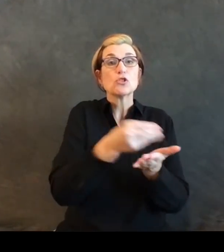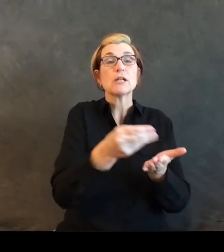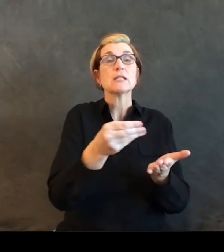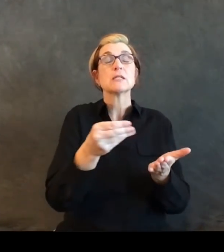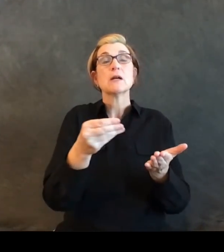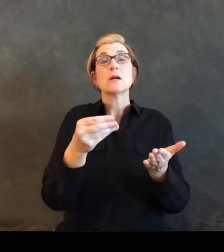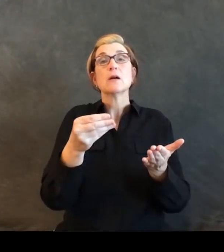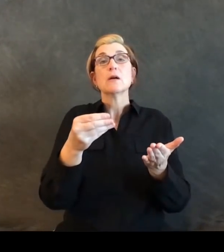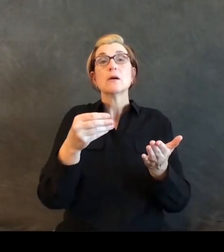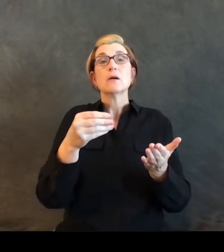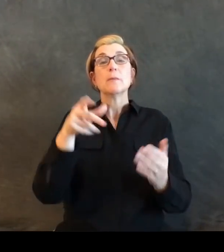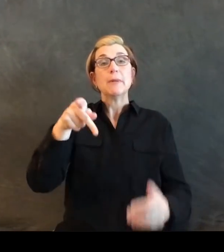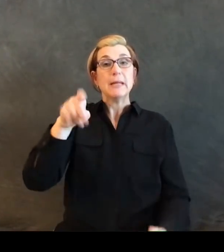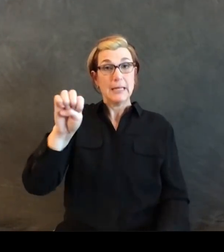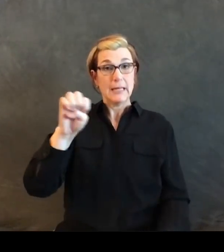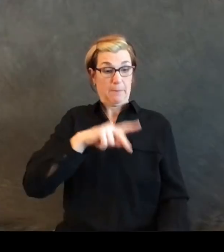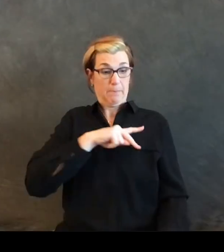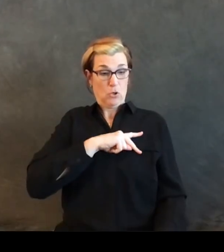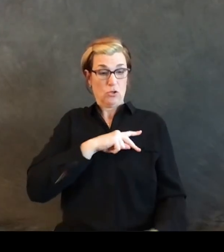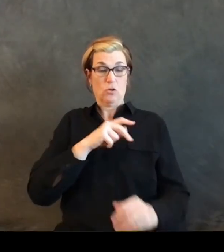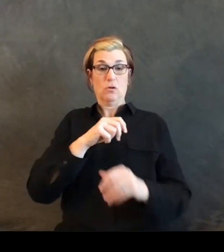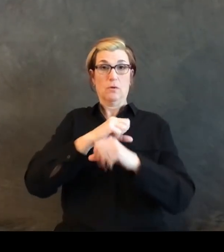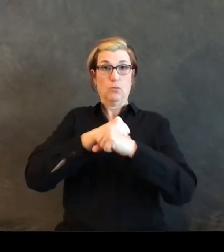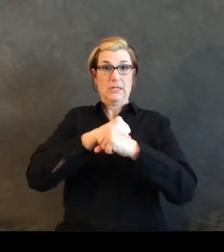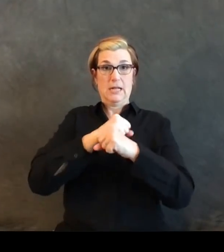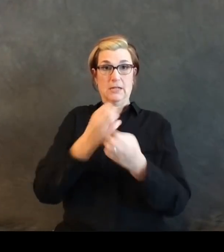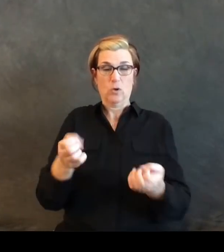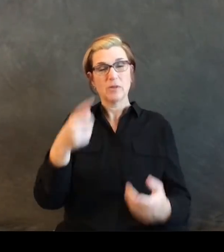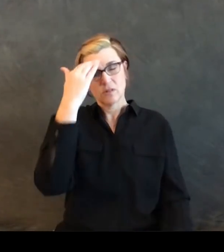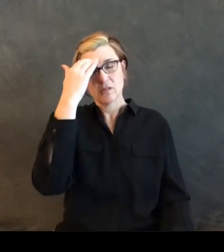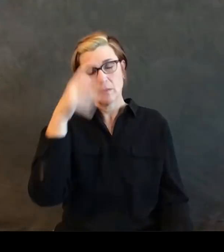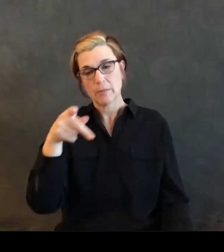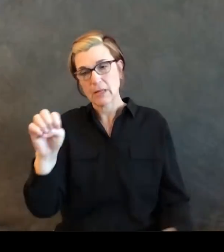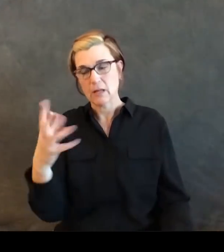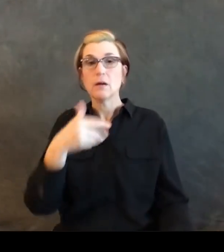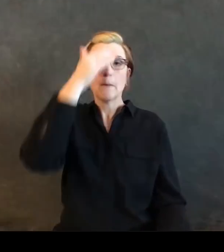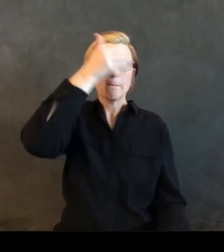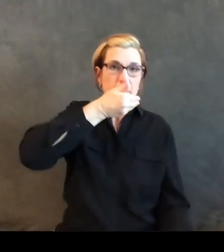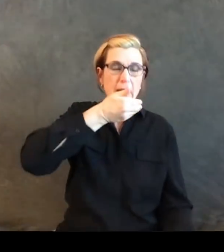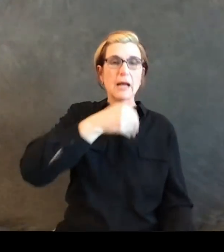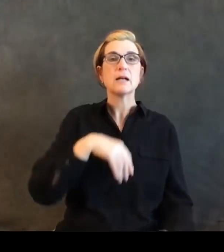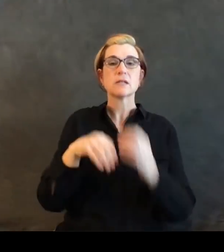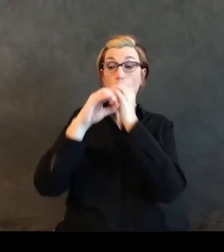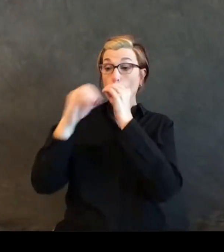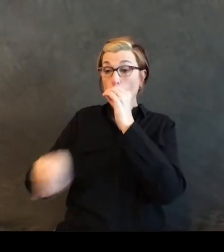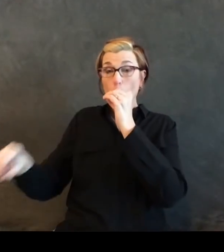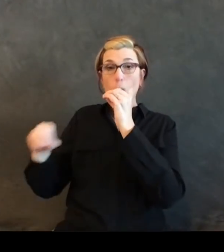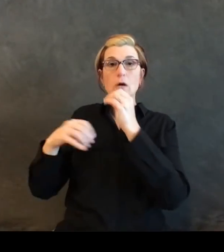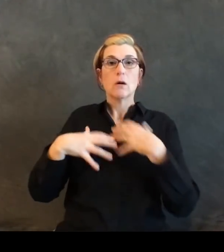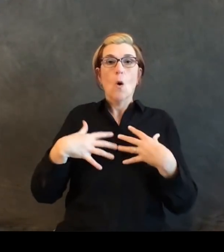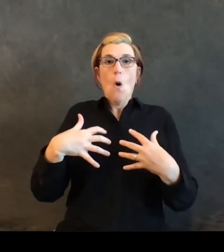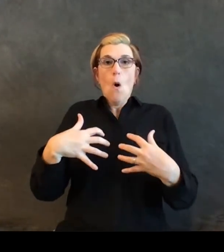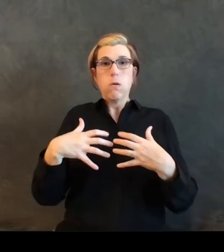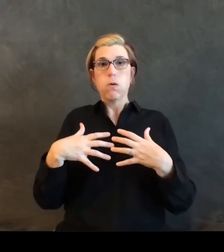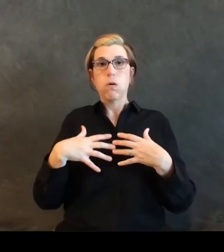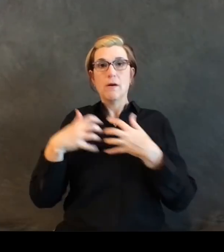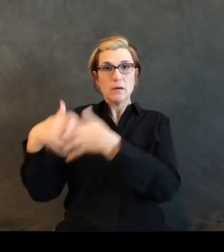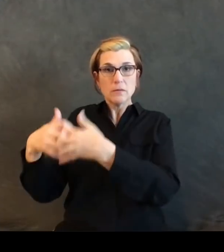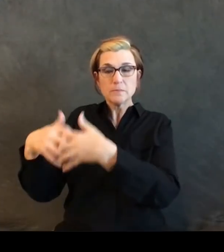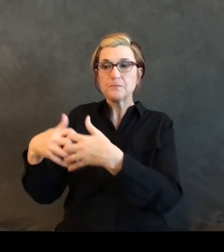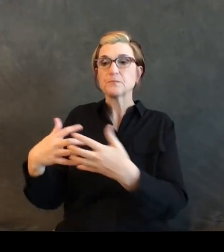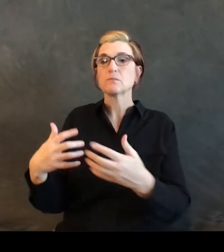protective equipment. You know about that, such as masks and respirators through the strategic national